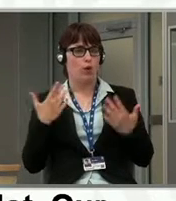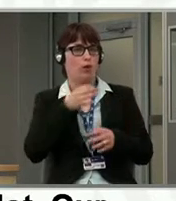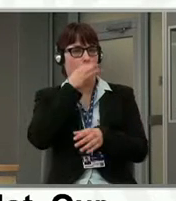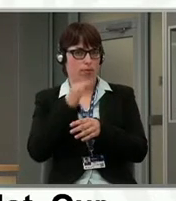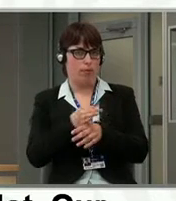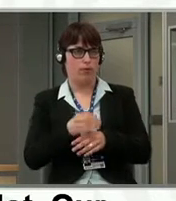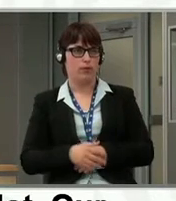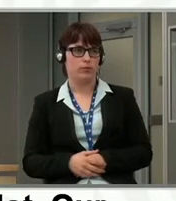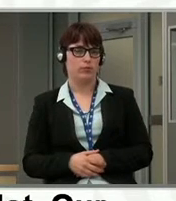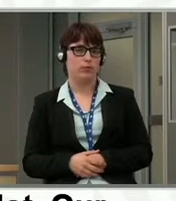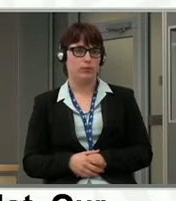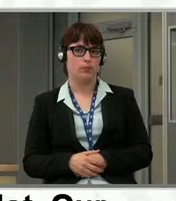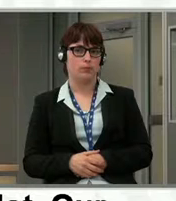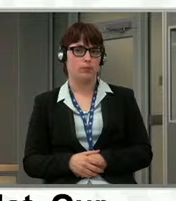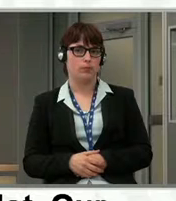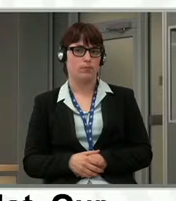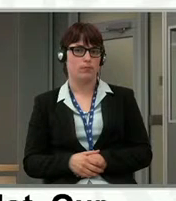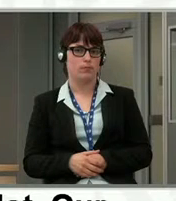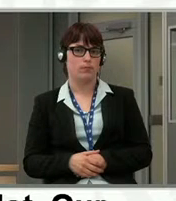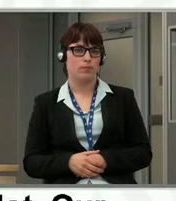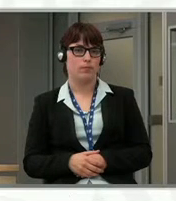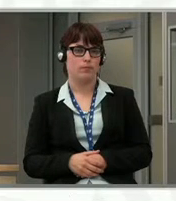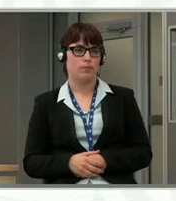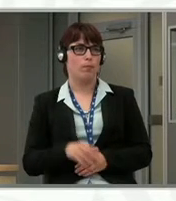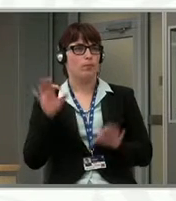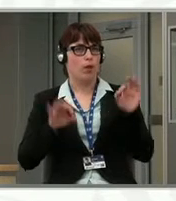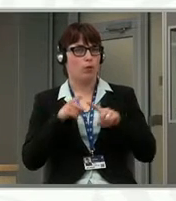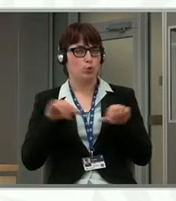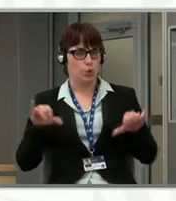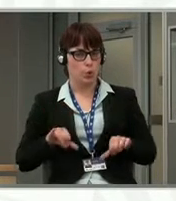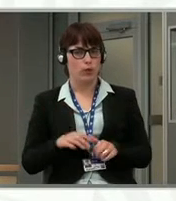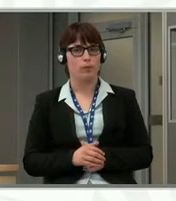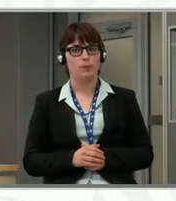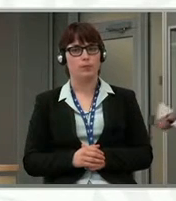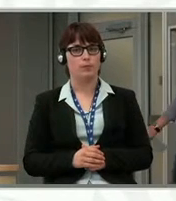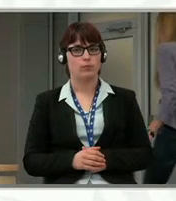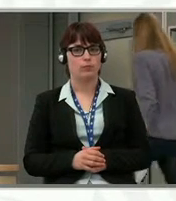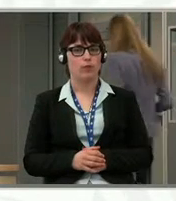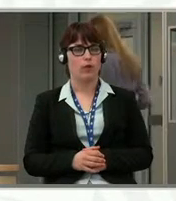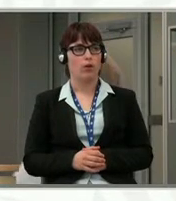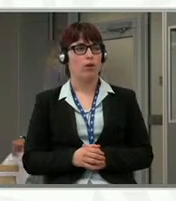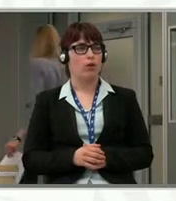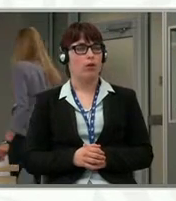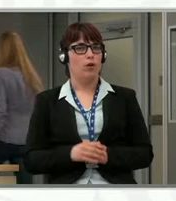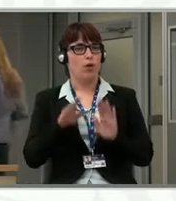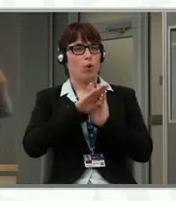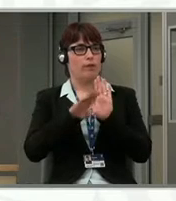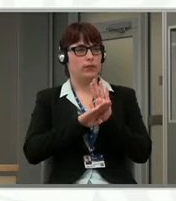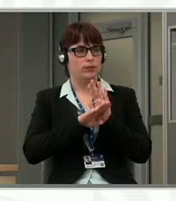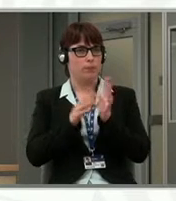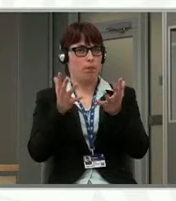to help, and it's a very responsible task. Ladies and gentlemen,